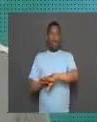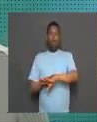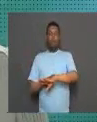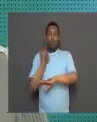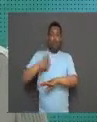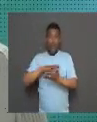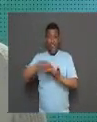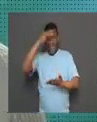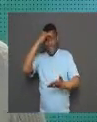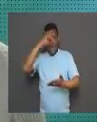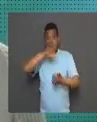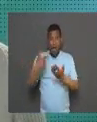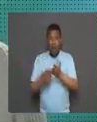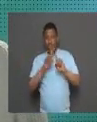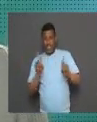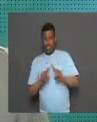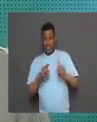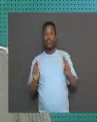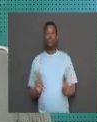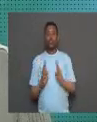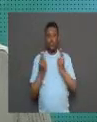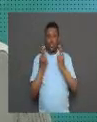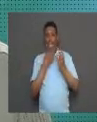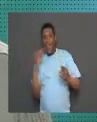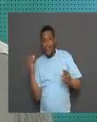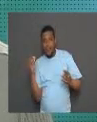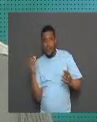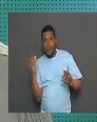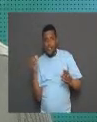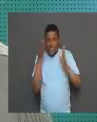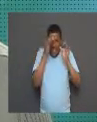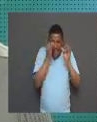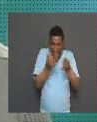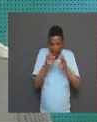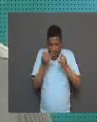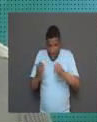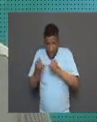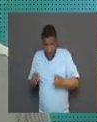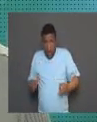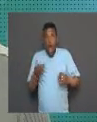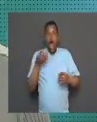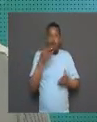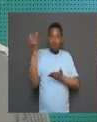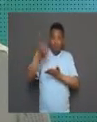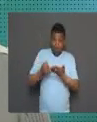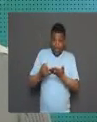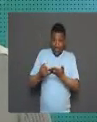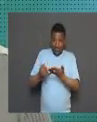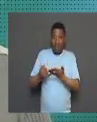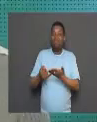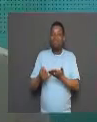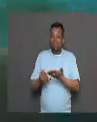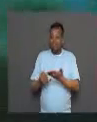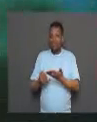Next time, we will learn about the different uses and classifications of maps.